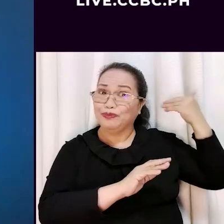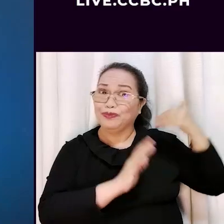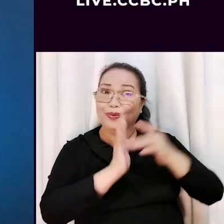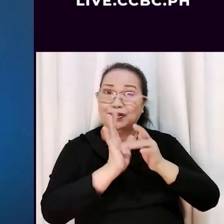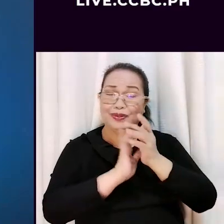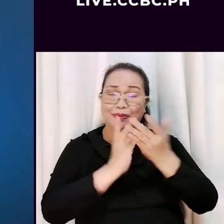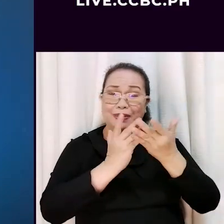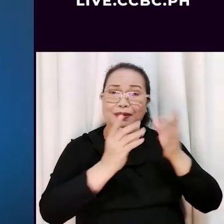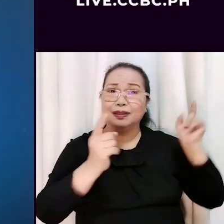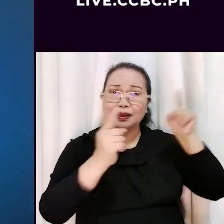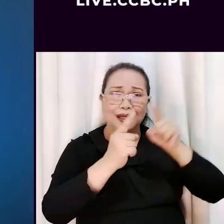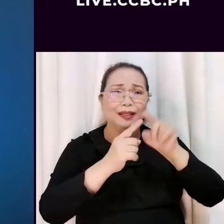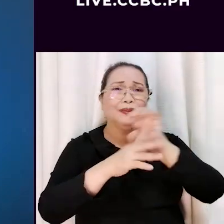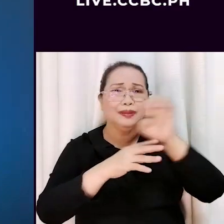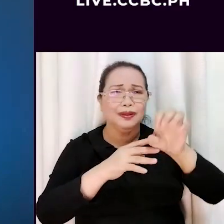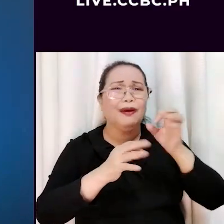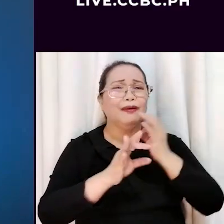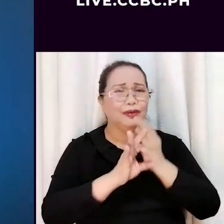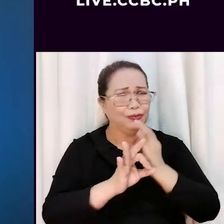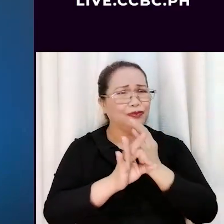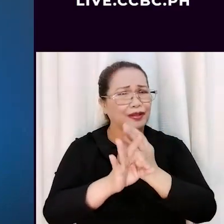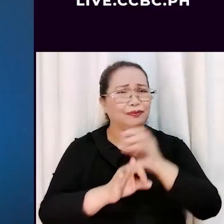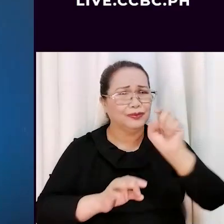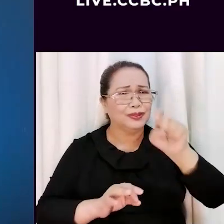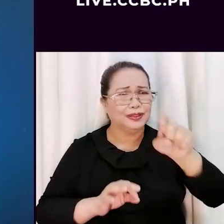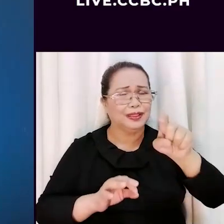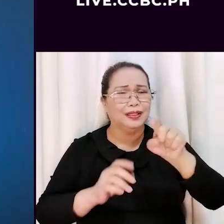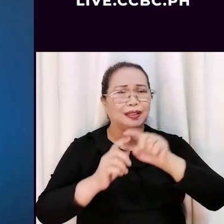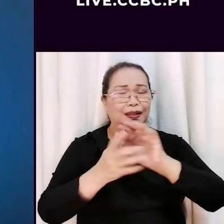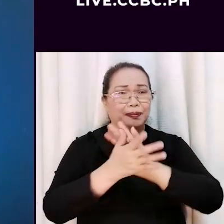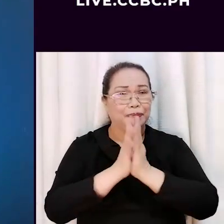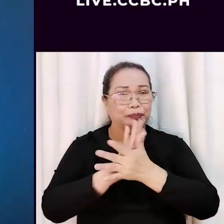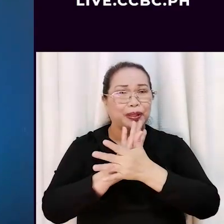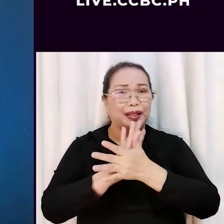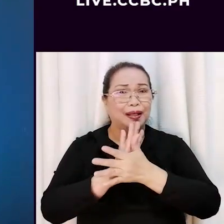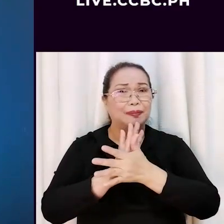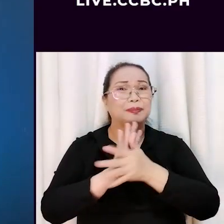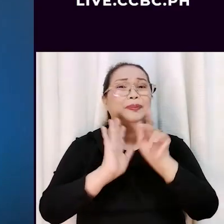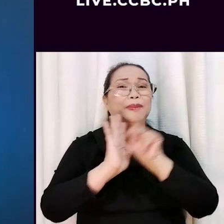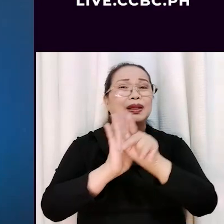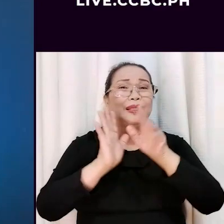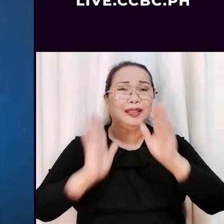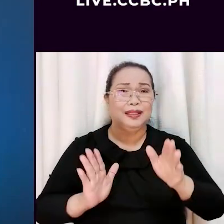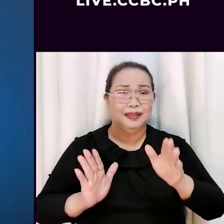the end with faithfulness, becoming martyrs, being willing